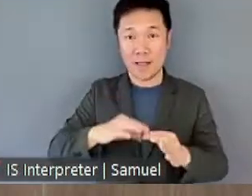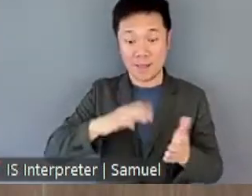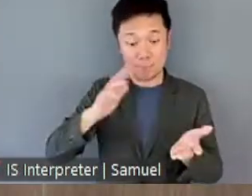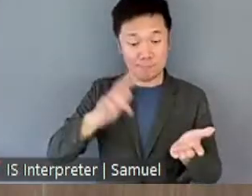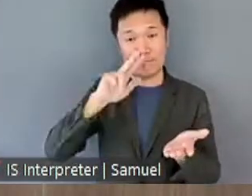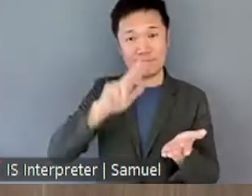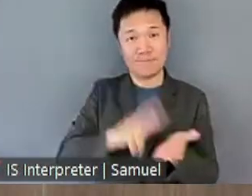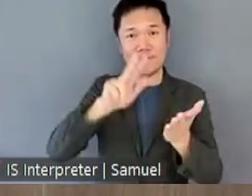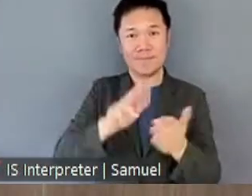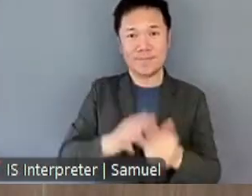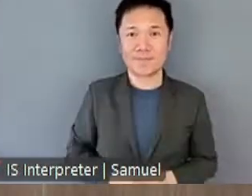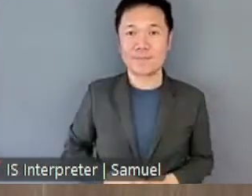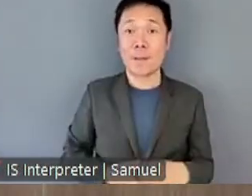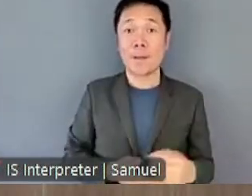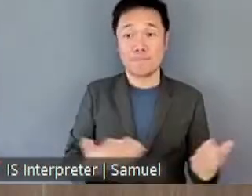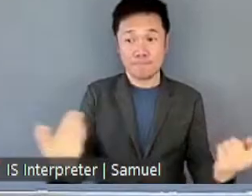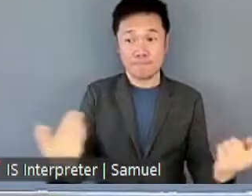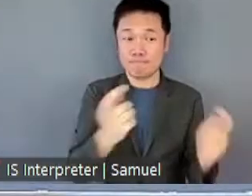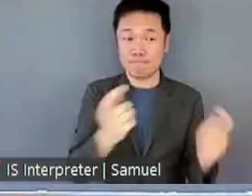the floor.